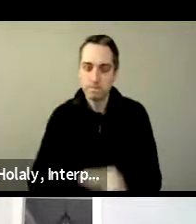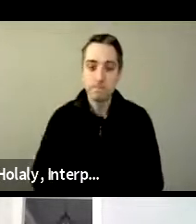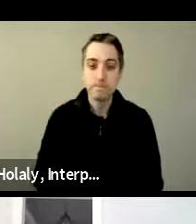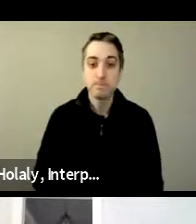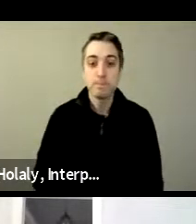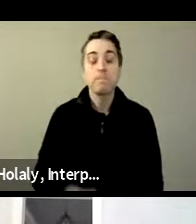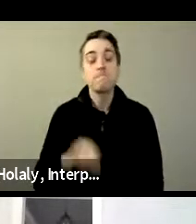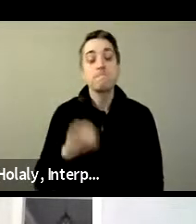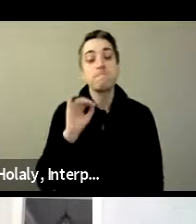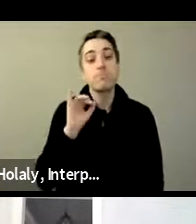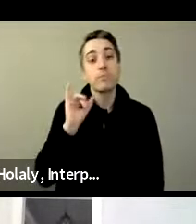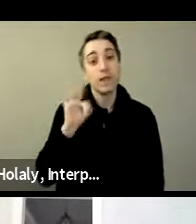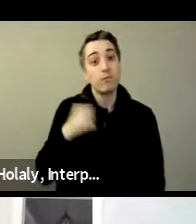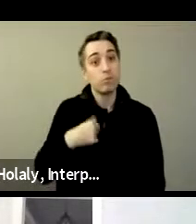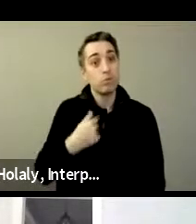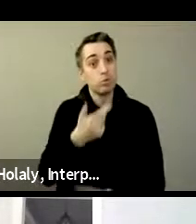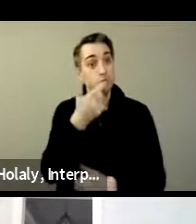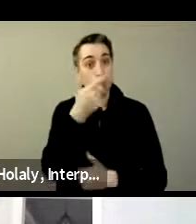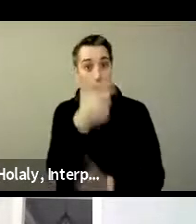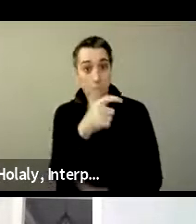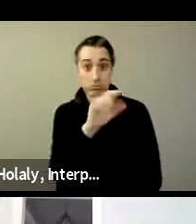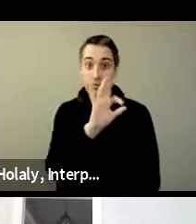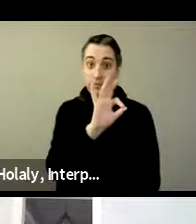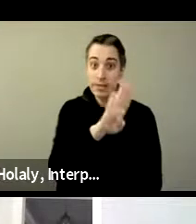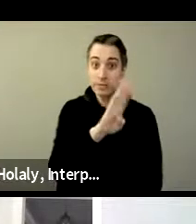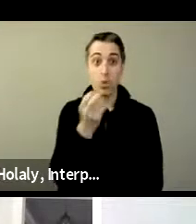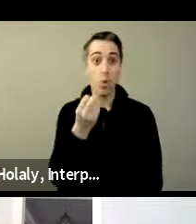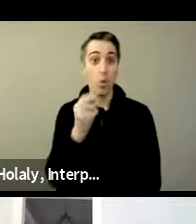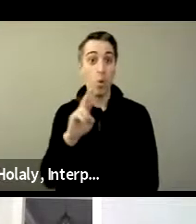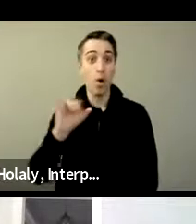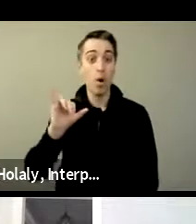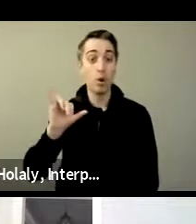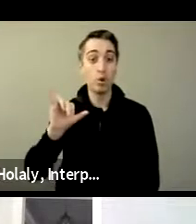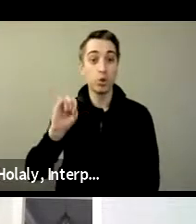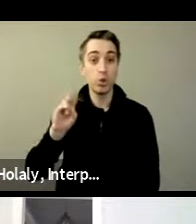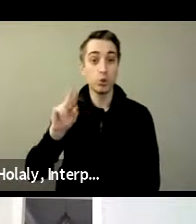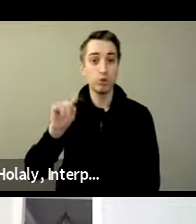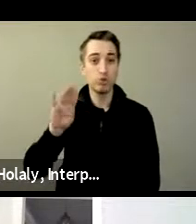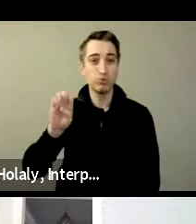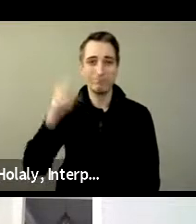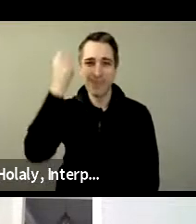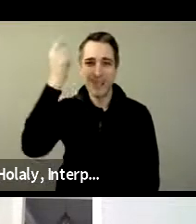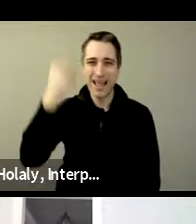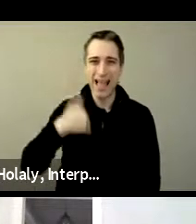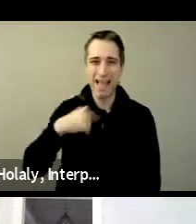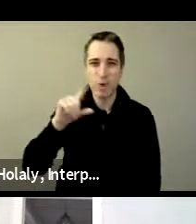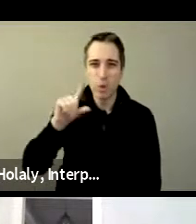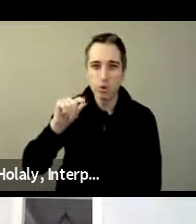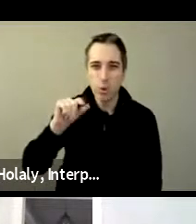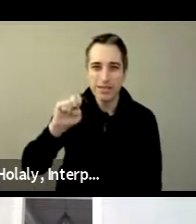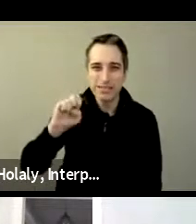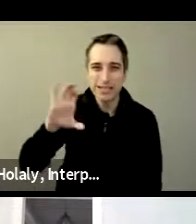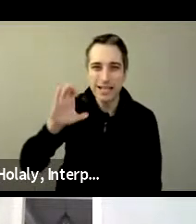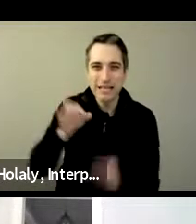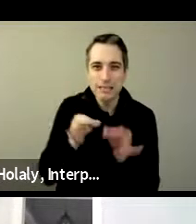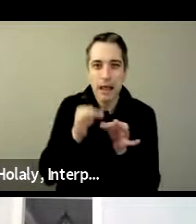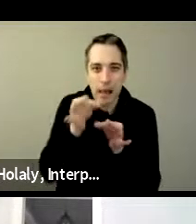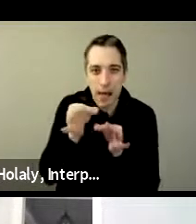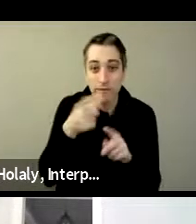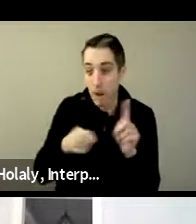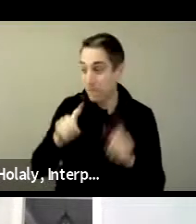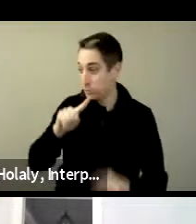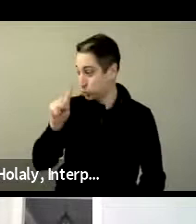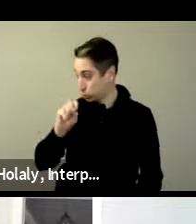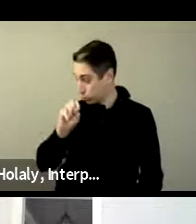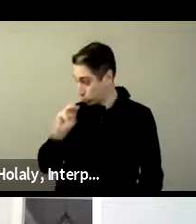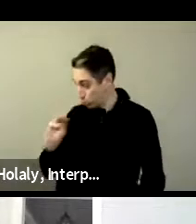Facebook page or the MDCR YouTube accounts, there will be an approximately 20-second delay between the actual Zoom meeting.